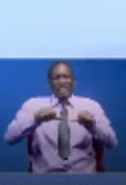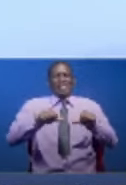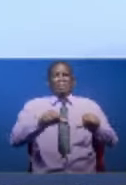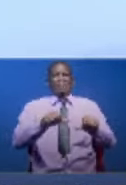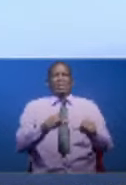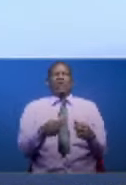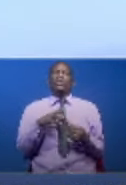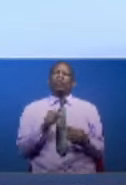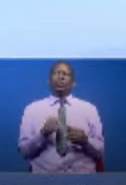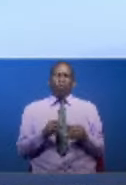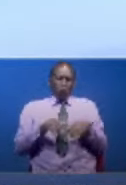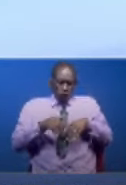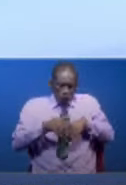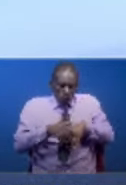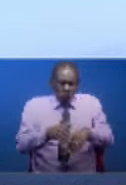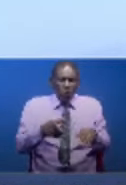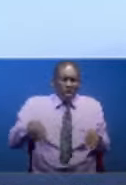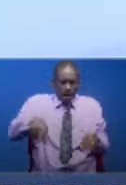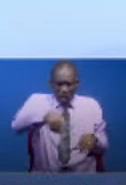So in line with